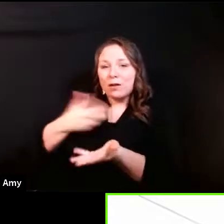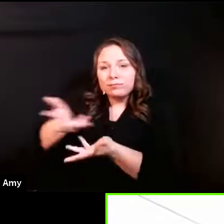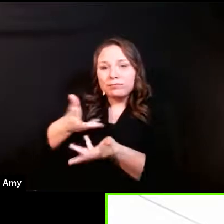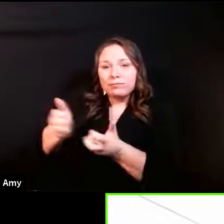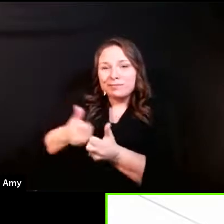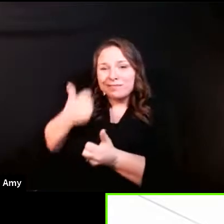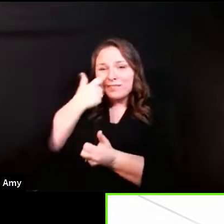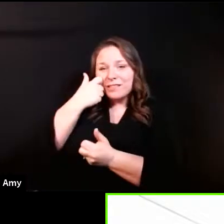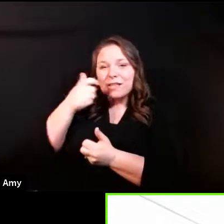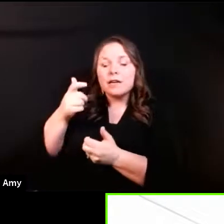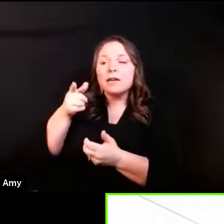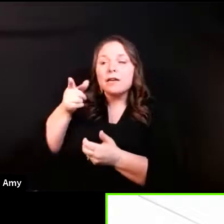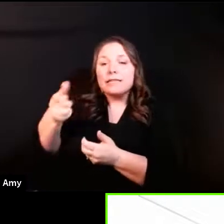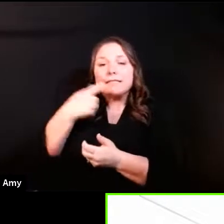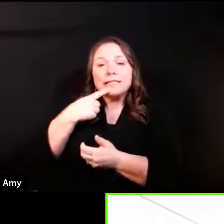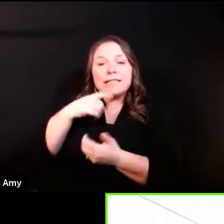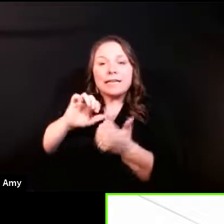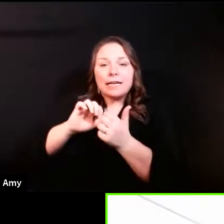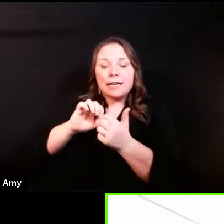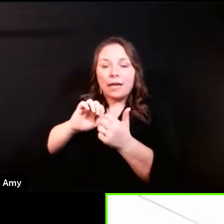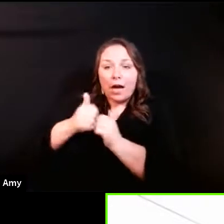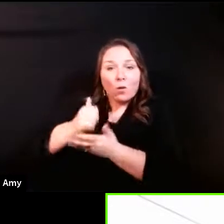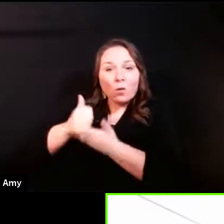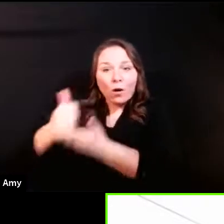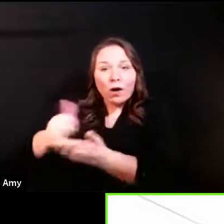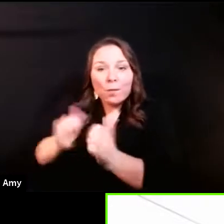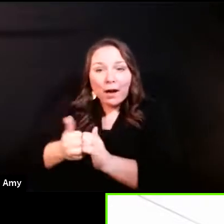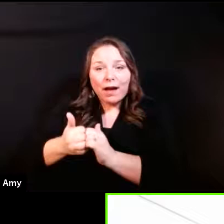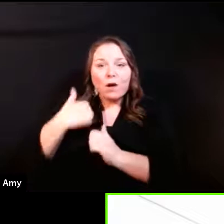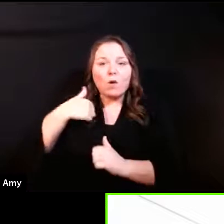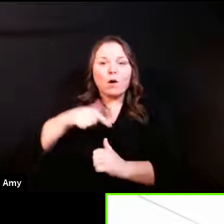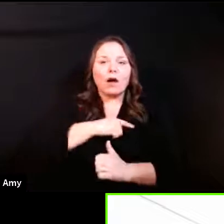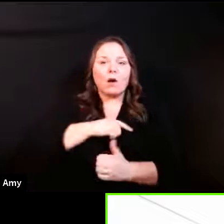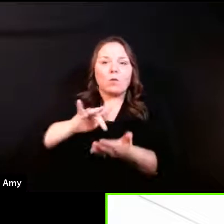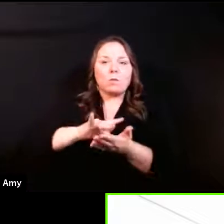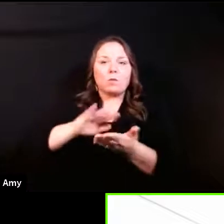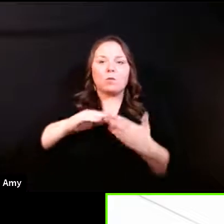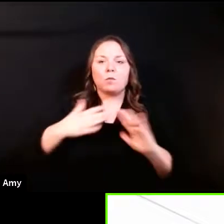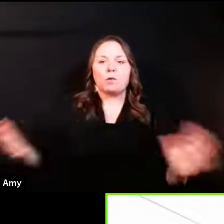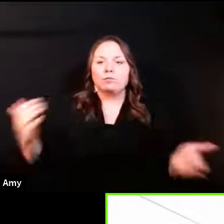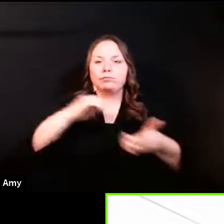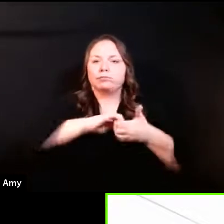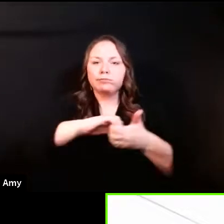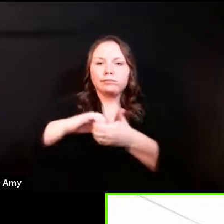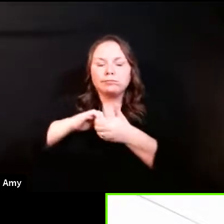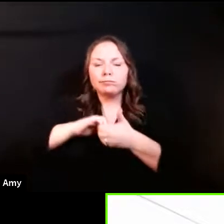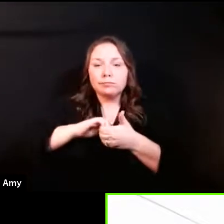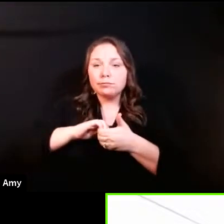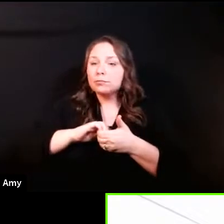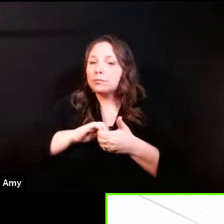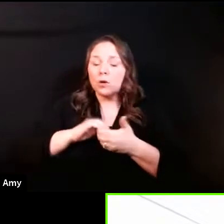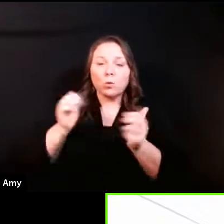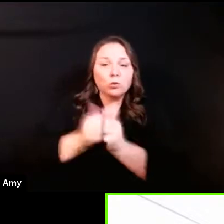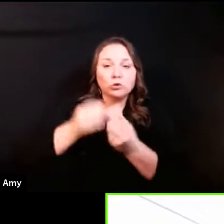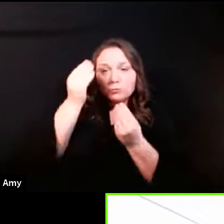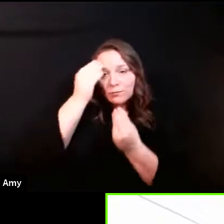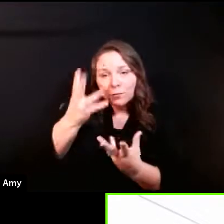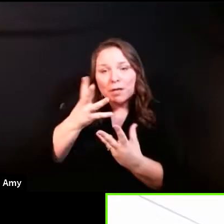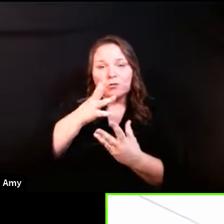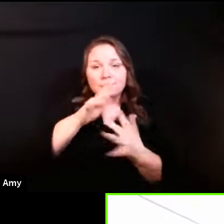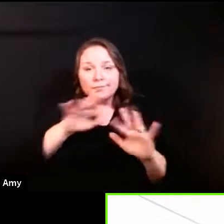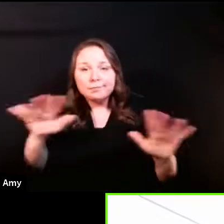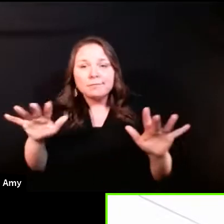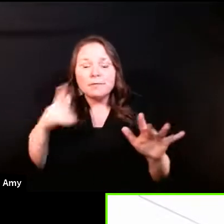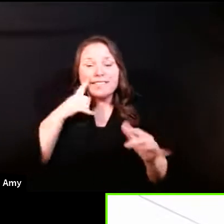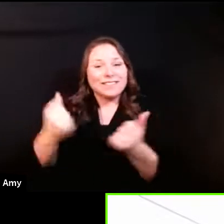helpful for him is how the medical community has pulled together, even just in terms of sharing information, Mhm. because it's all so new. Which brings